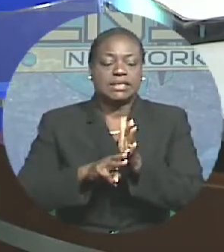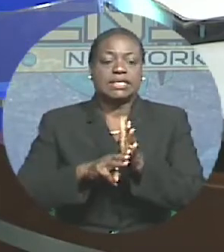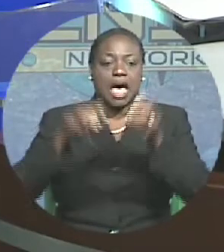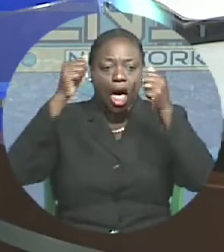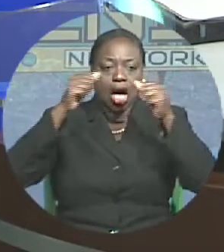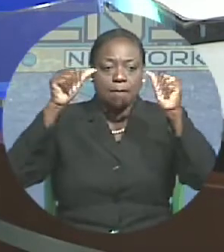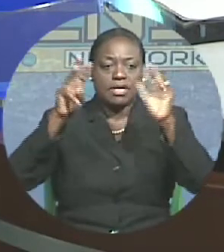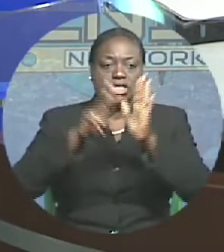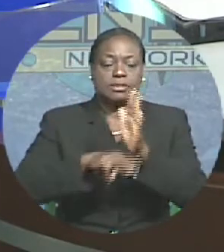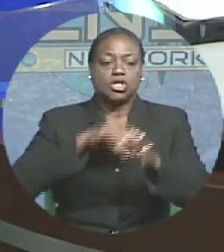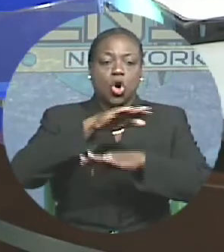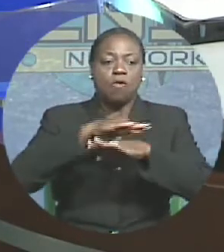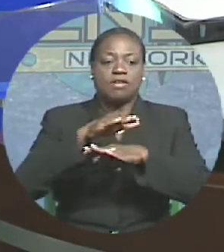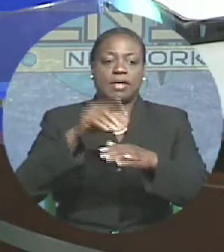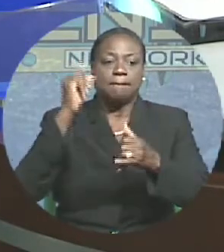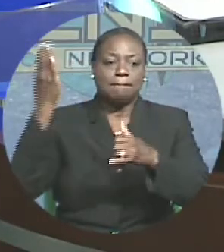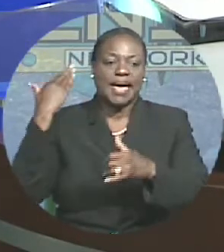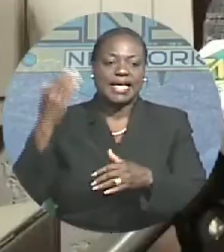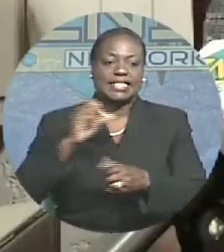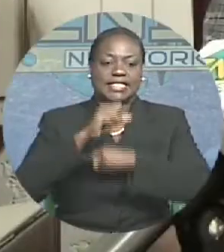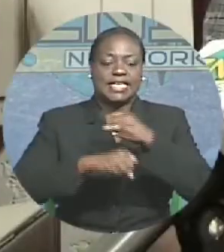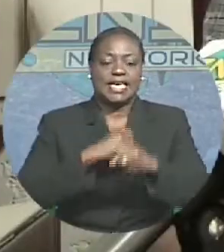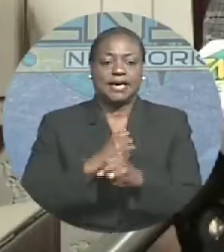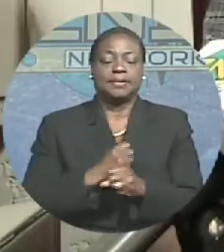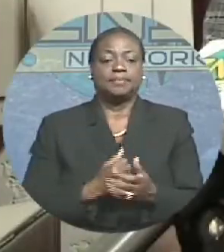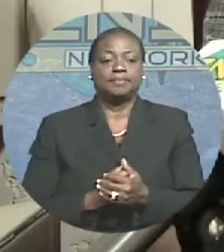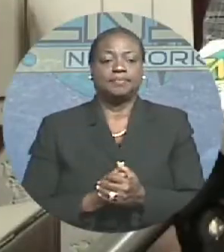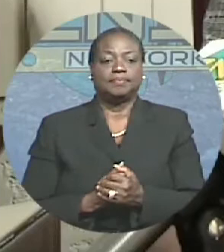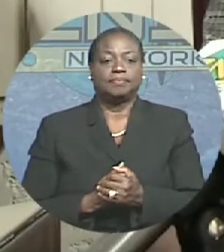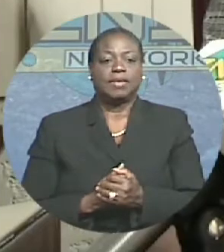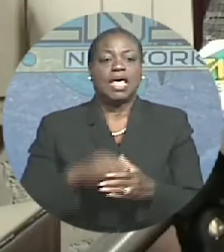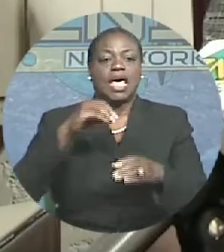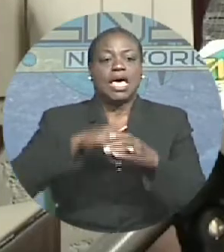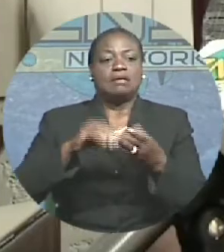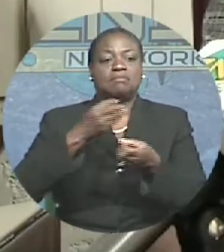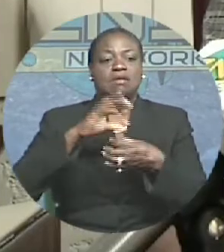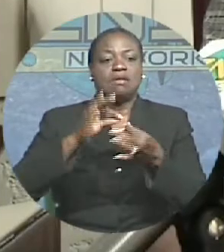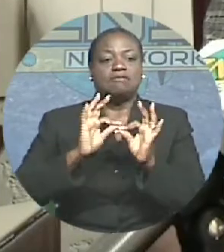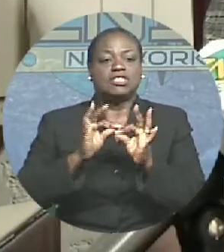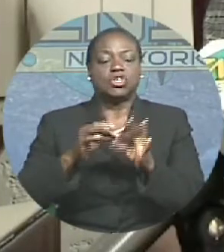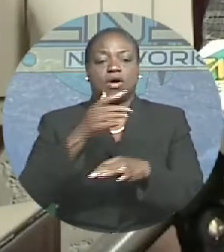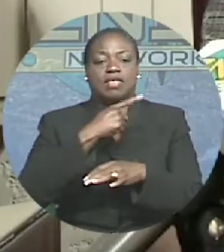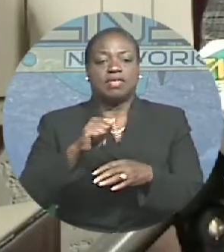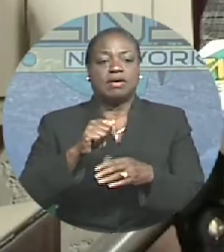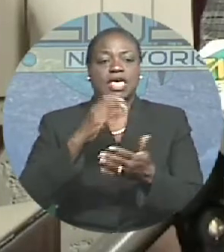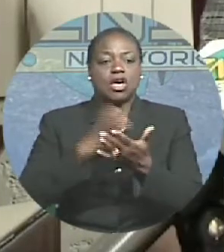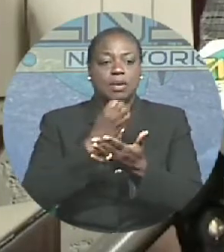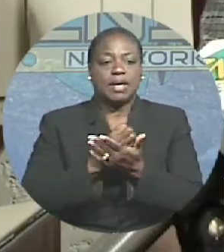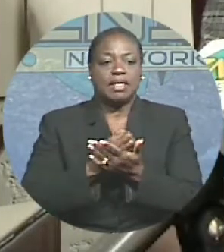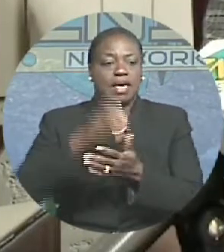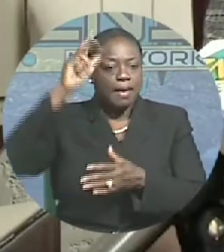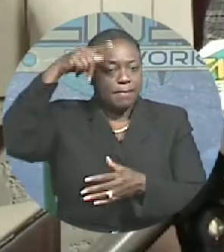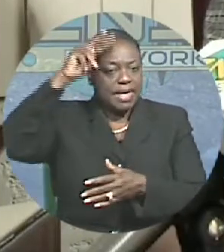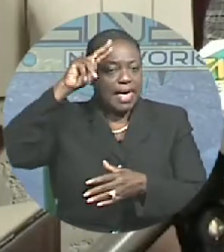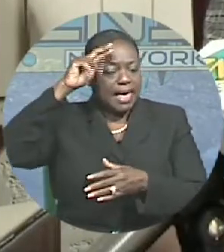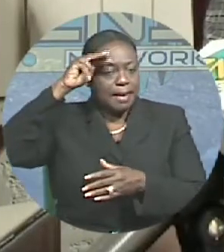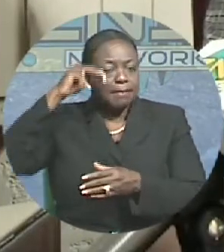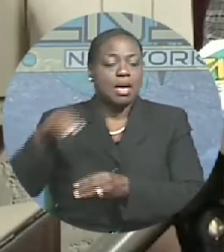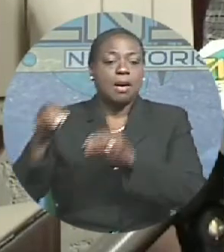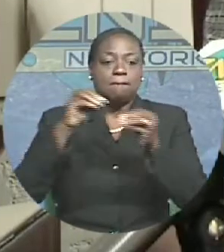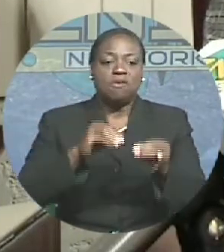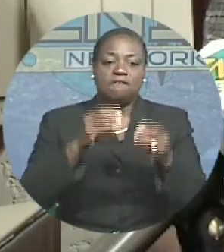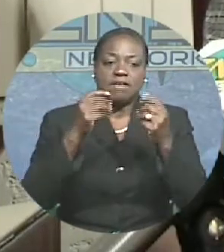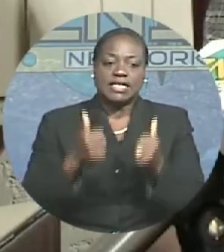about their plans moving forward. In restoring the economy, the Prime Minister moved quickly in letting the